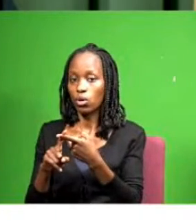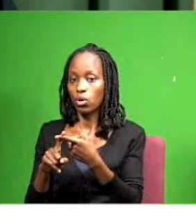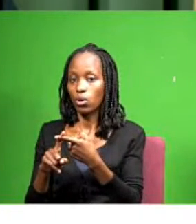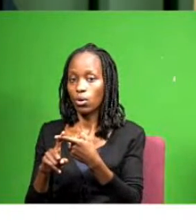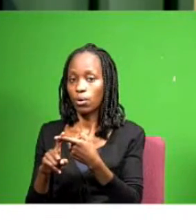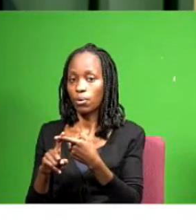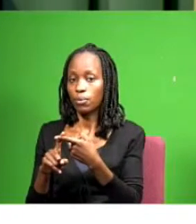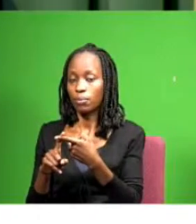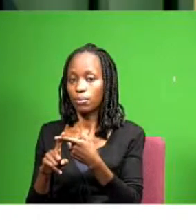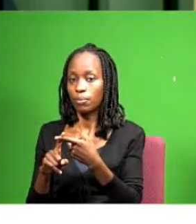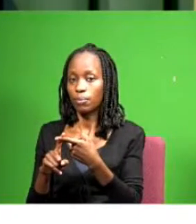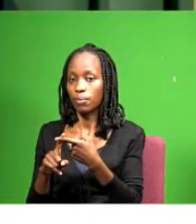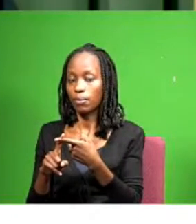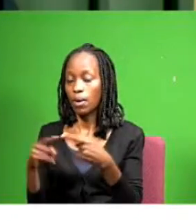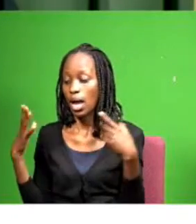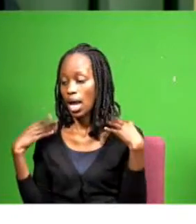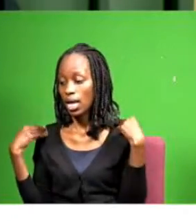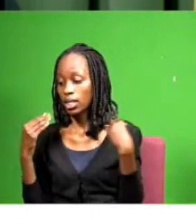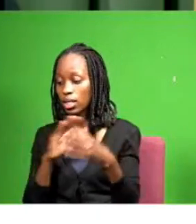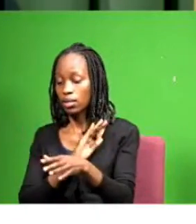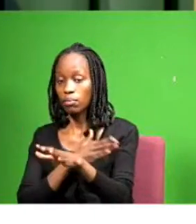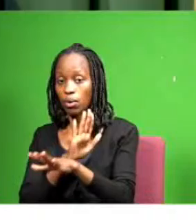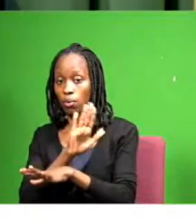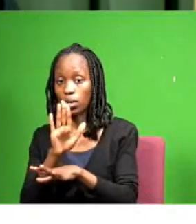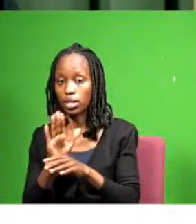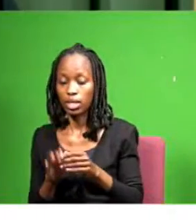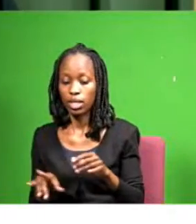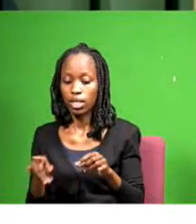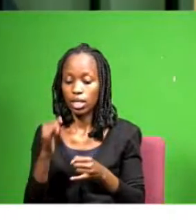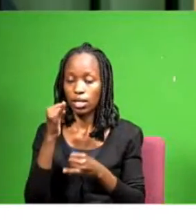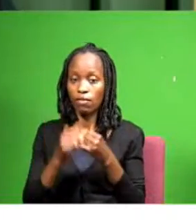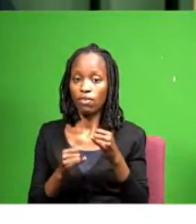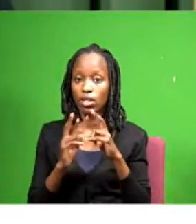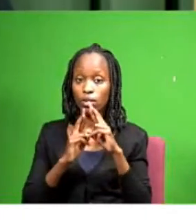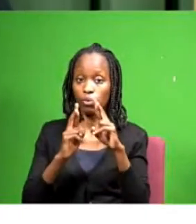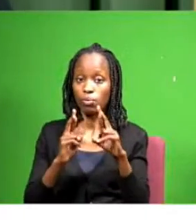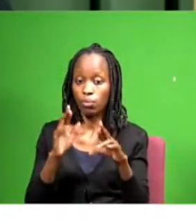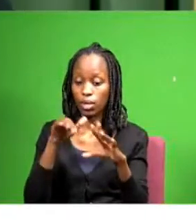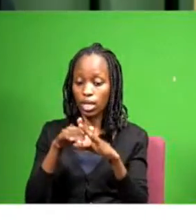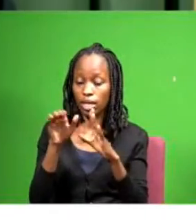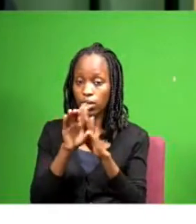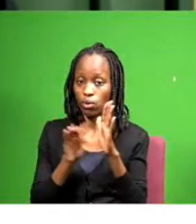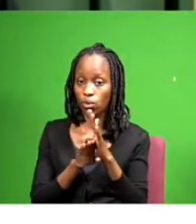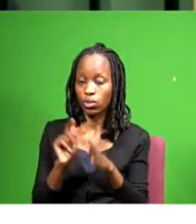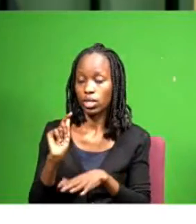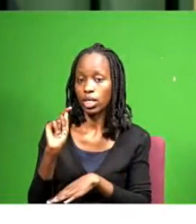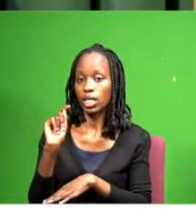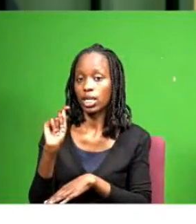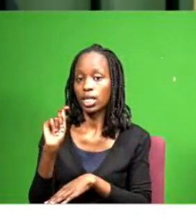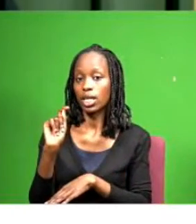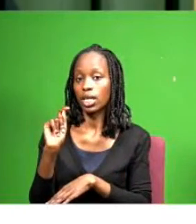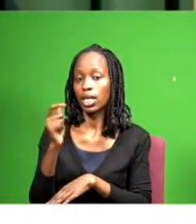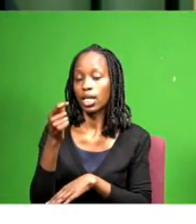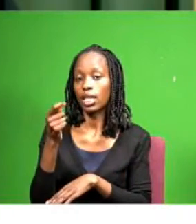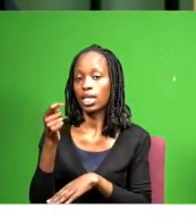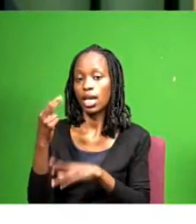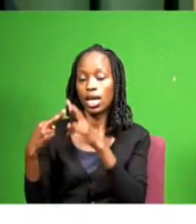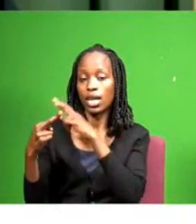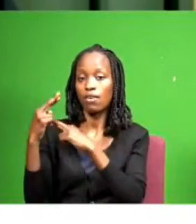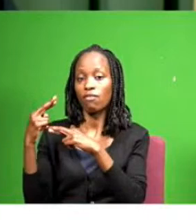primary constituent power. In the final report of the Constitution of Kenya Review Commission, clause